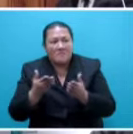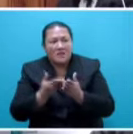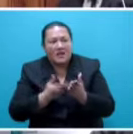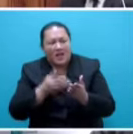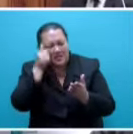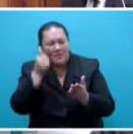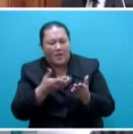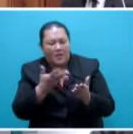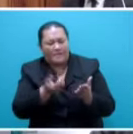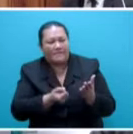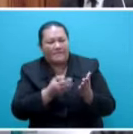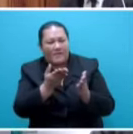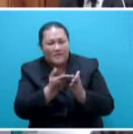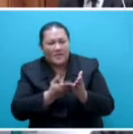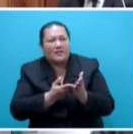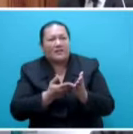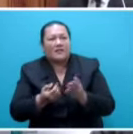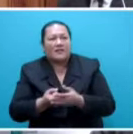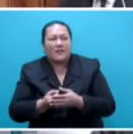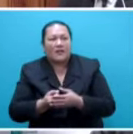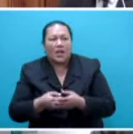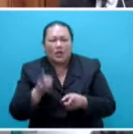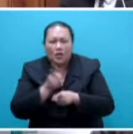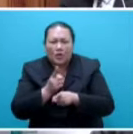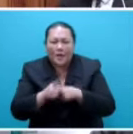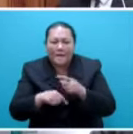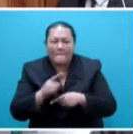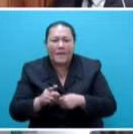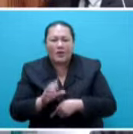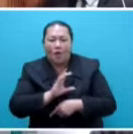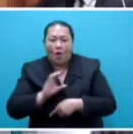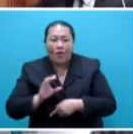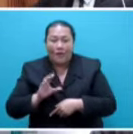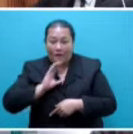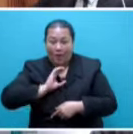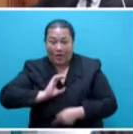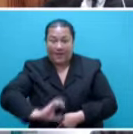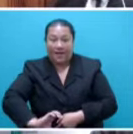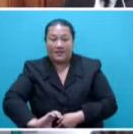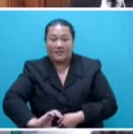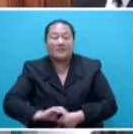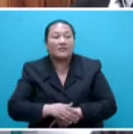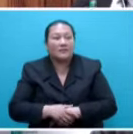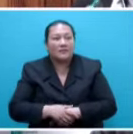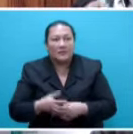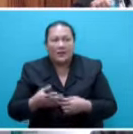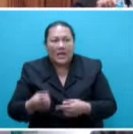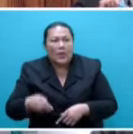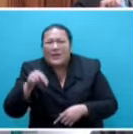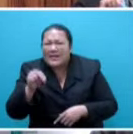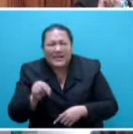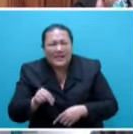the adoption bill and code of conduct and registration of sex offenders bills, these are going to need time. We're going to need time